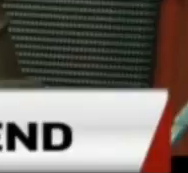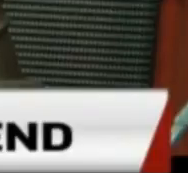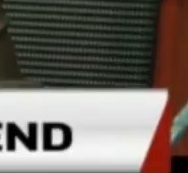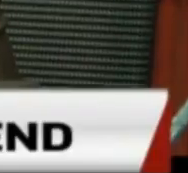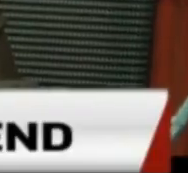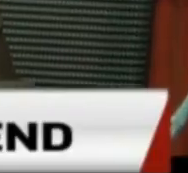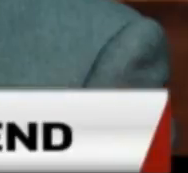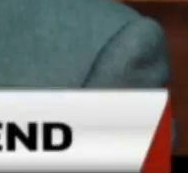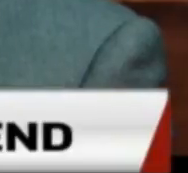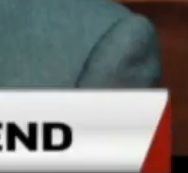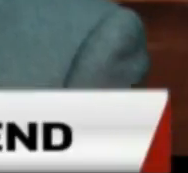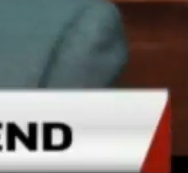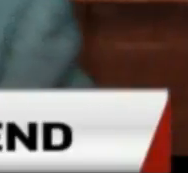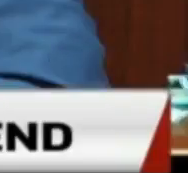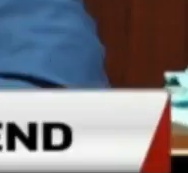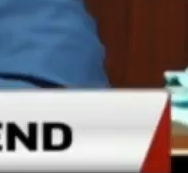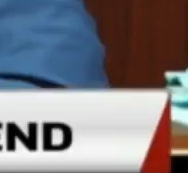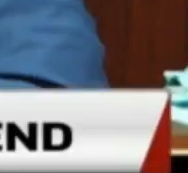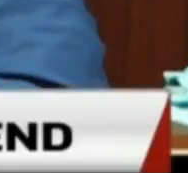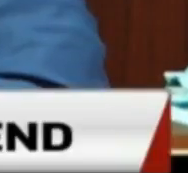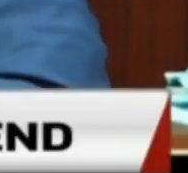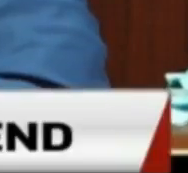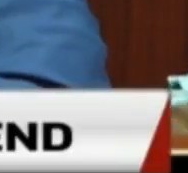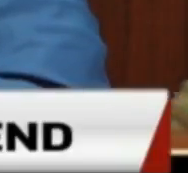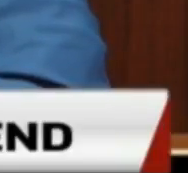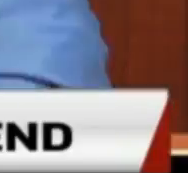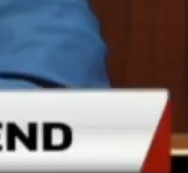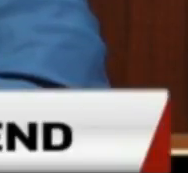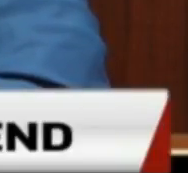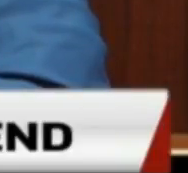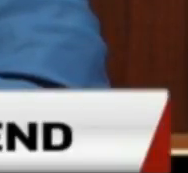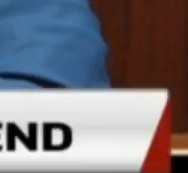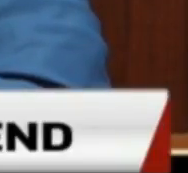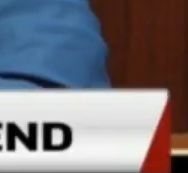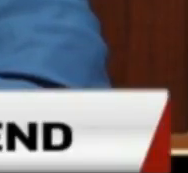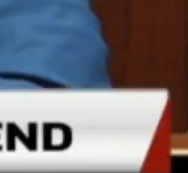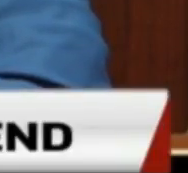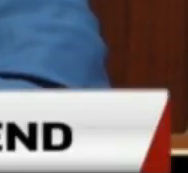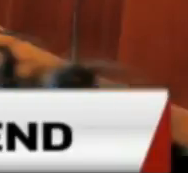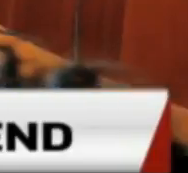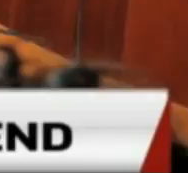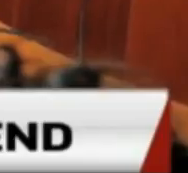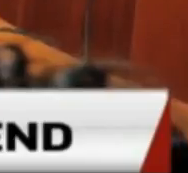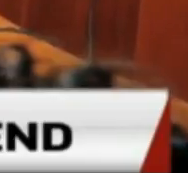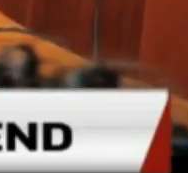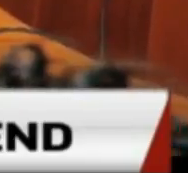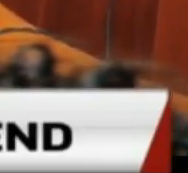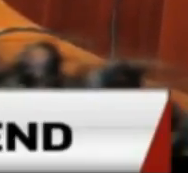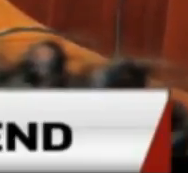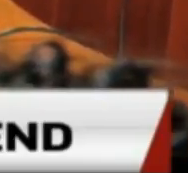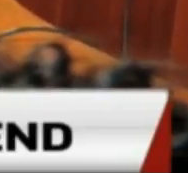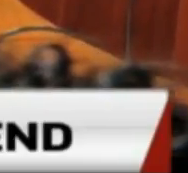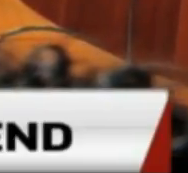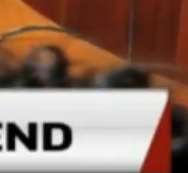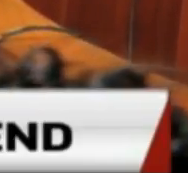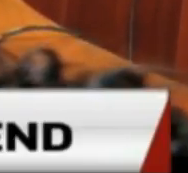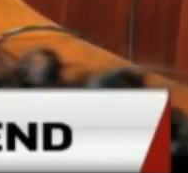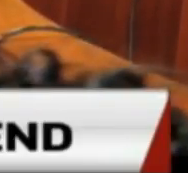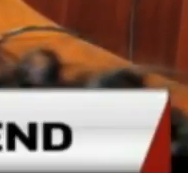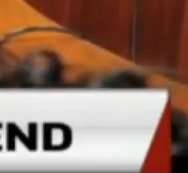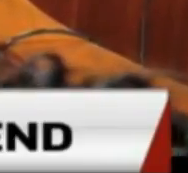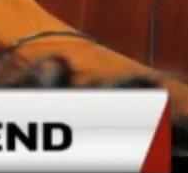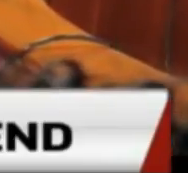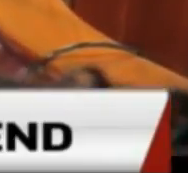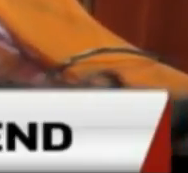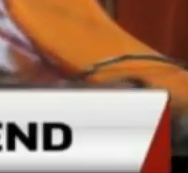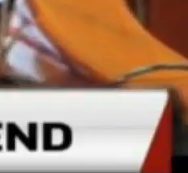primary education by Kiambu County. It is only appearing as a temperate misuse. You cannot come here and start telling us you are disowning